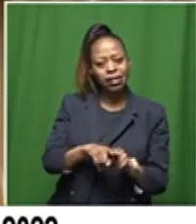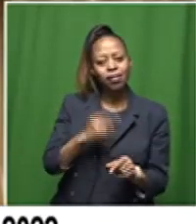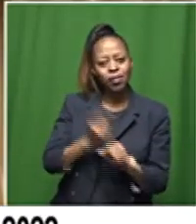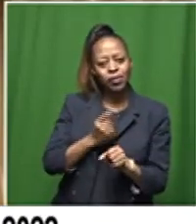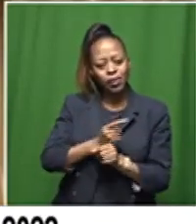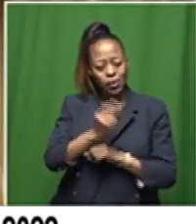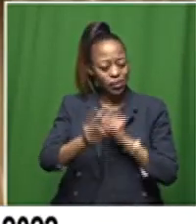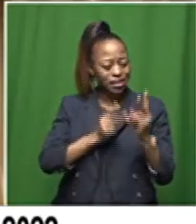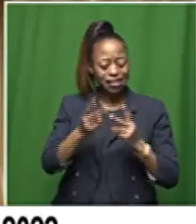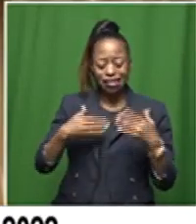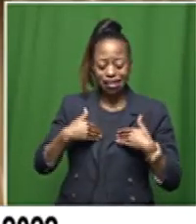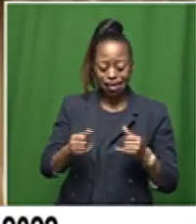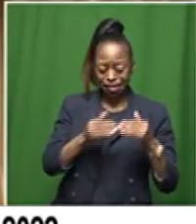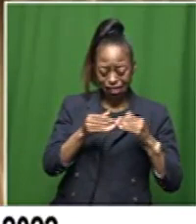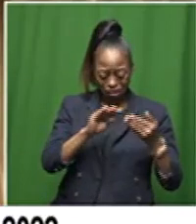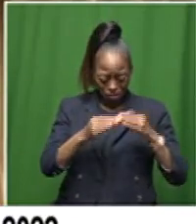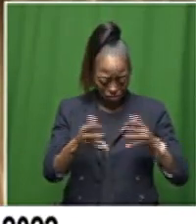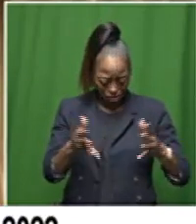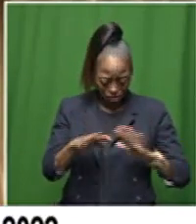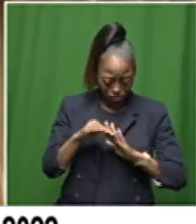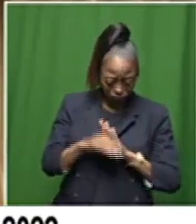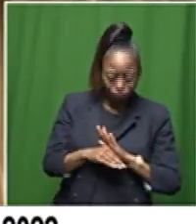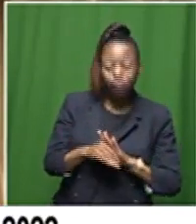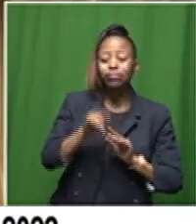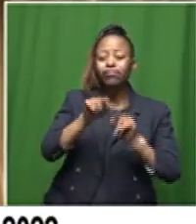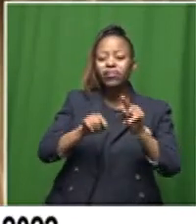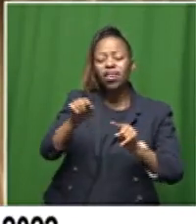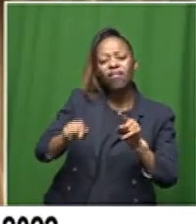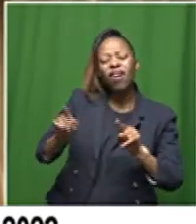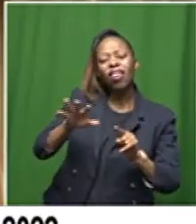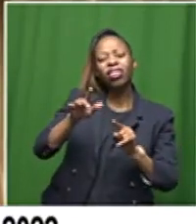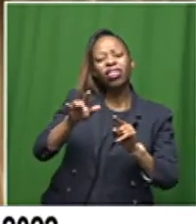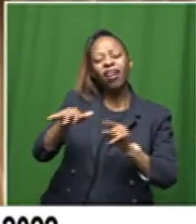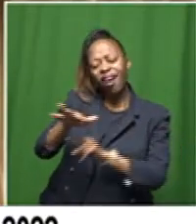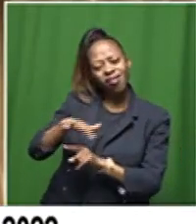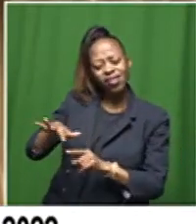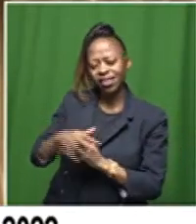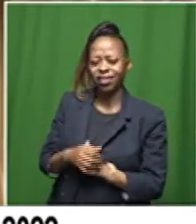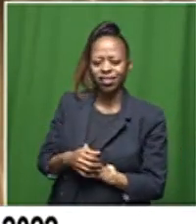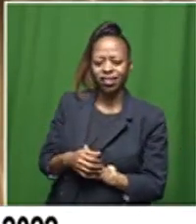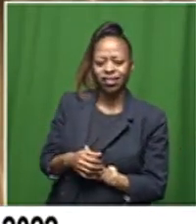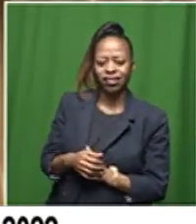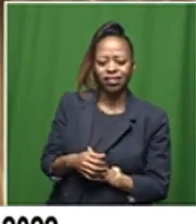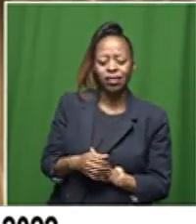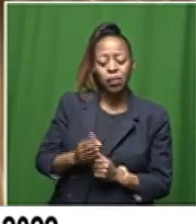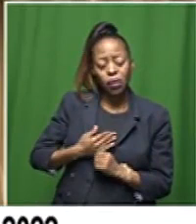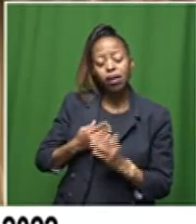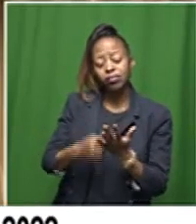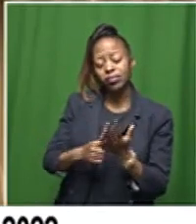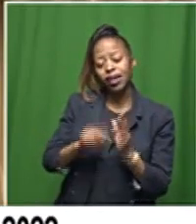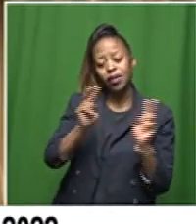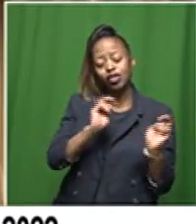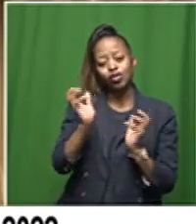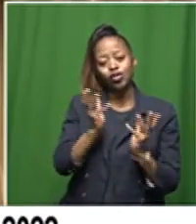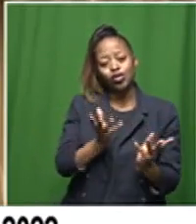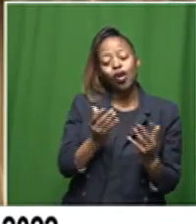disparities in terms of healthcare in societies from the different LSMs. We want to discuss those issues. So the